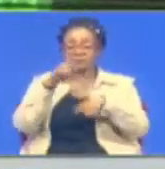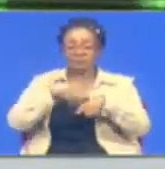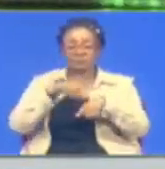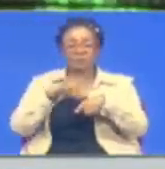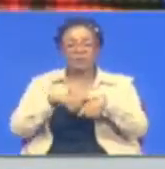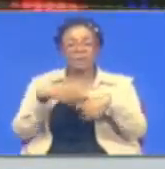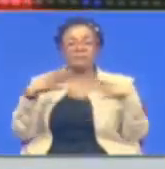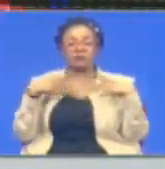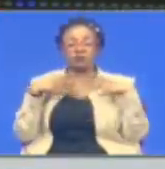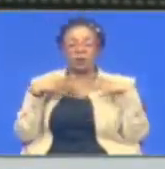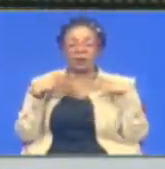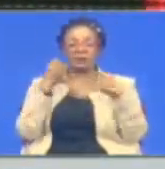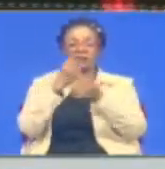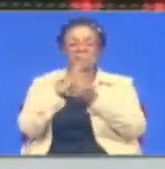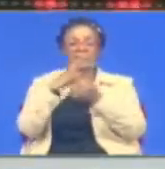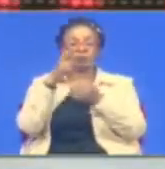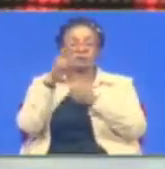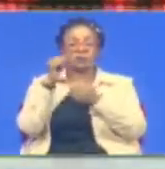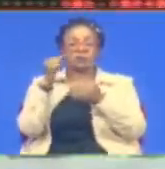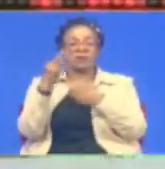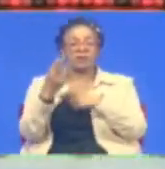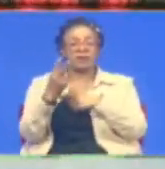December the 16th,